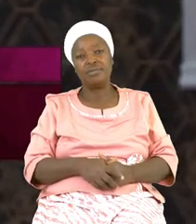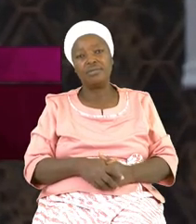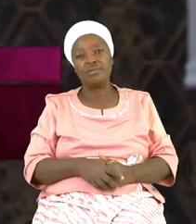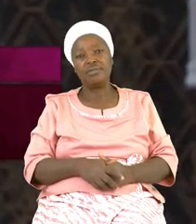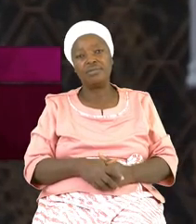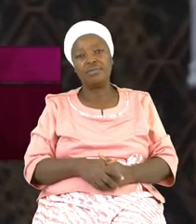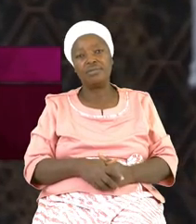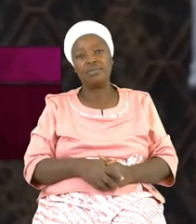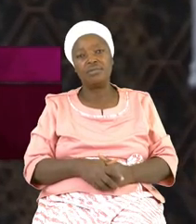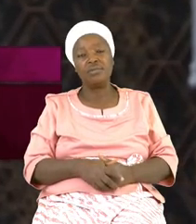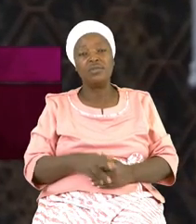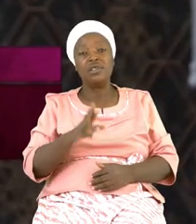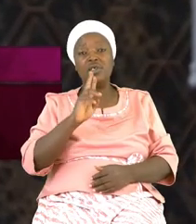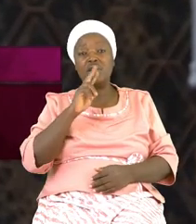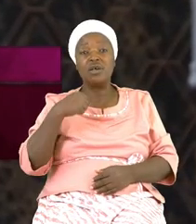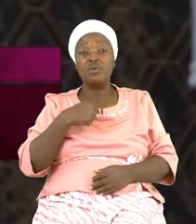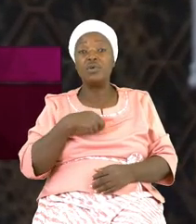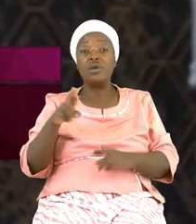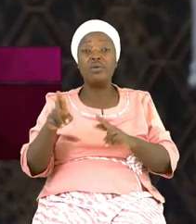Are we true?